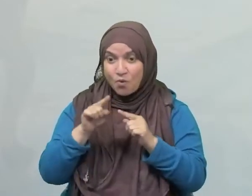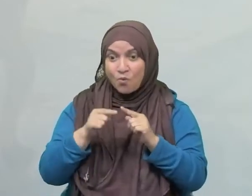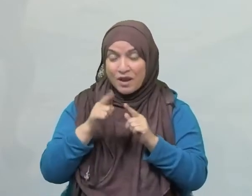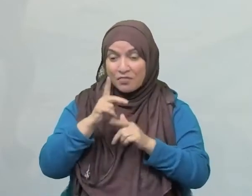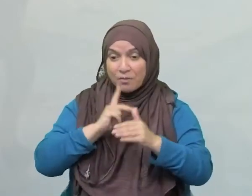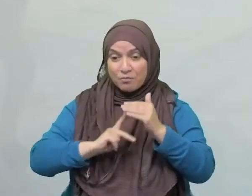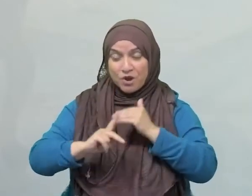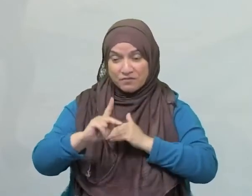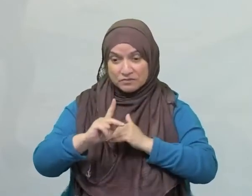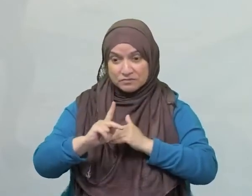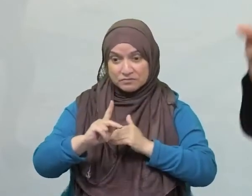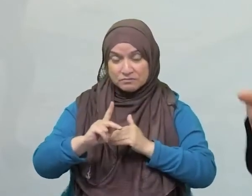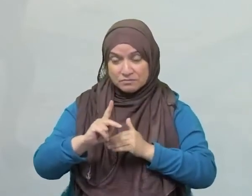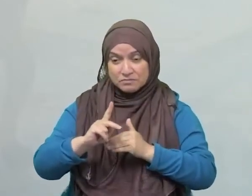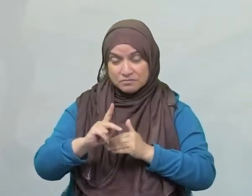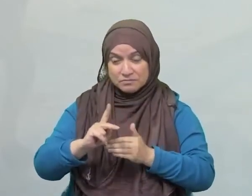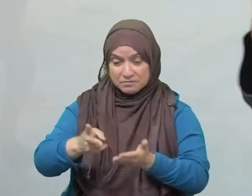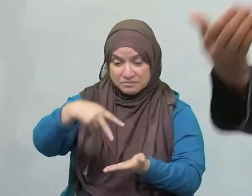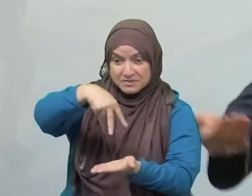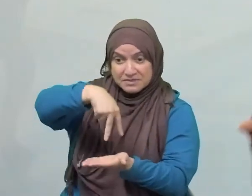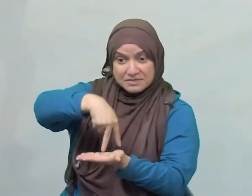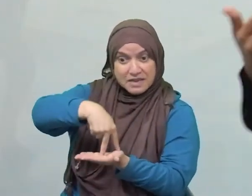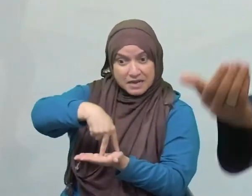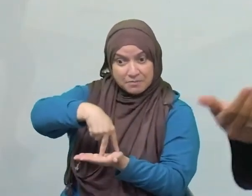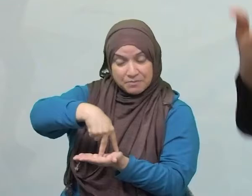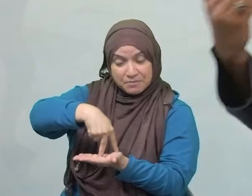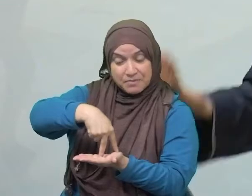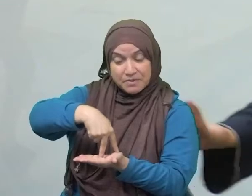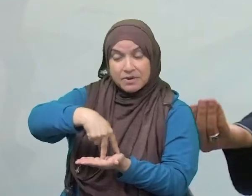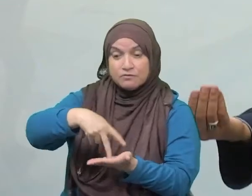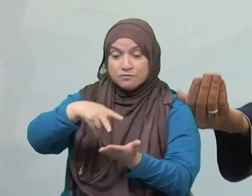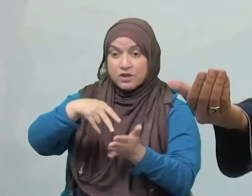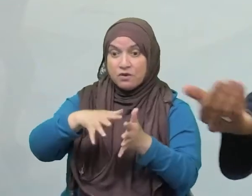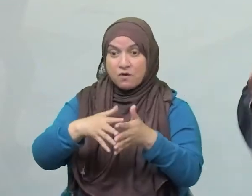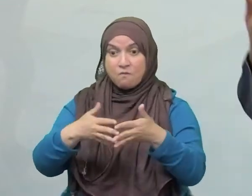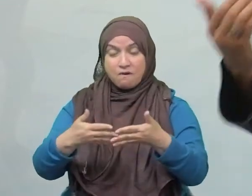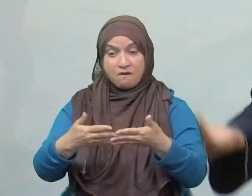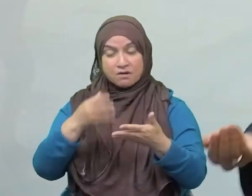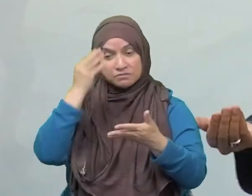quran and he would bring with his quran